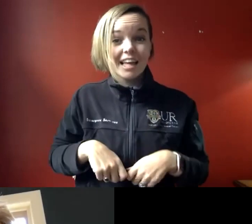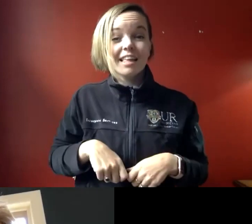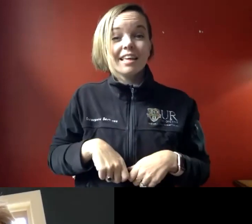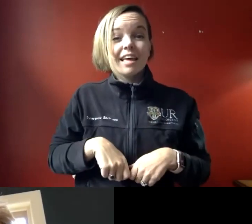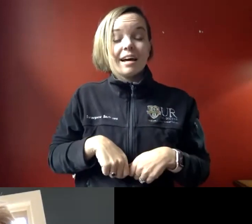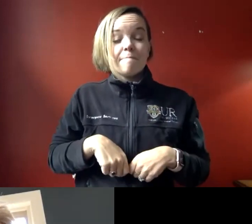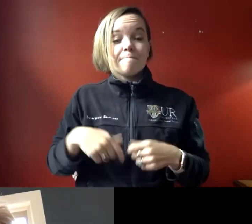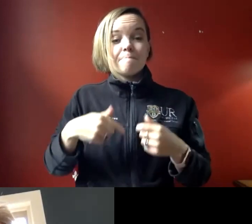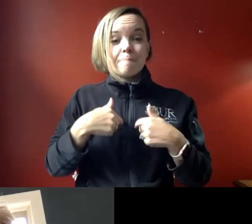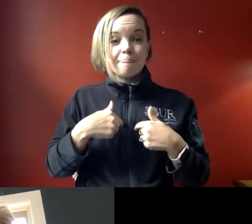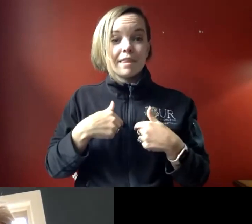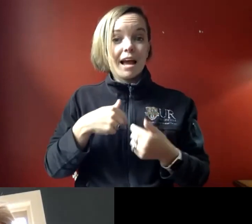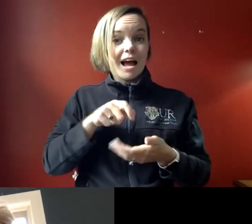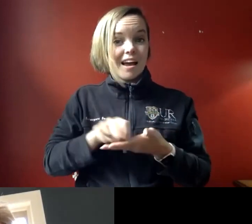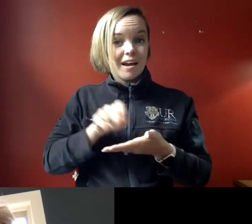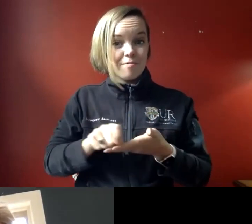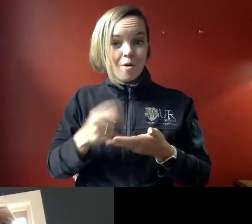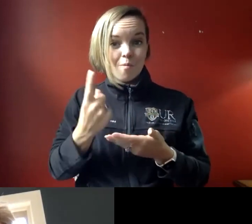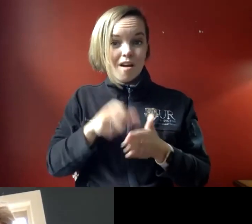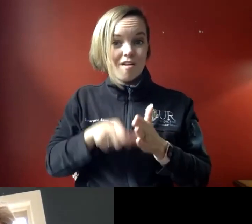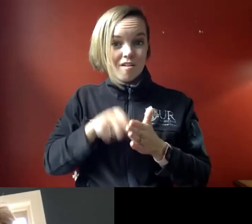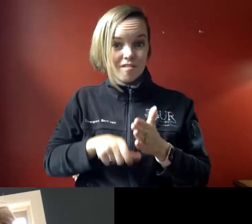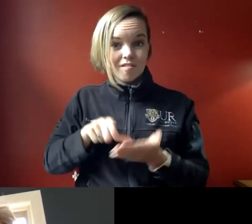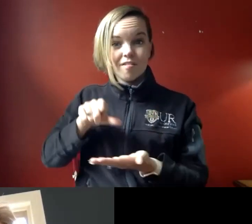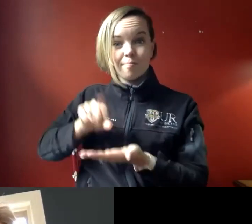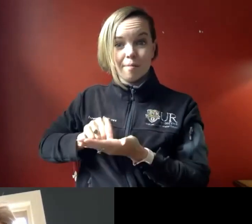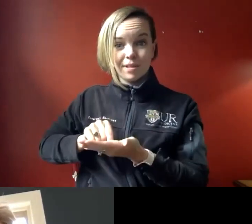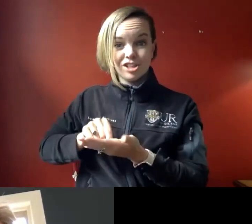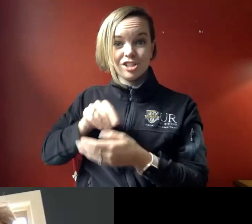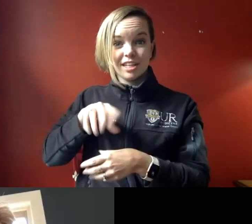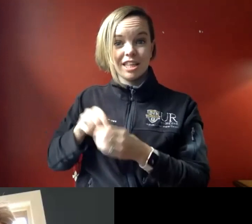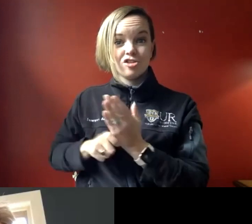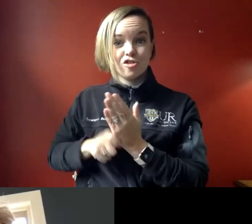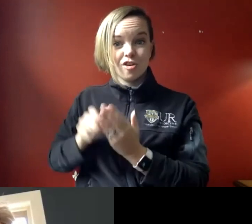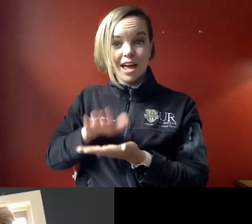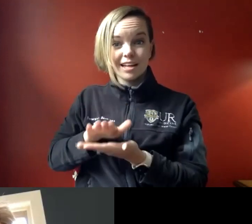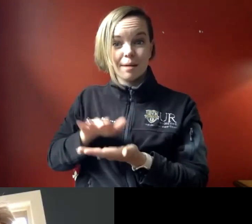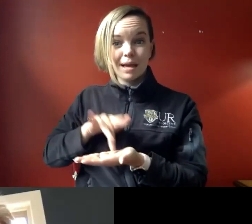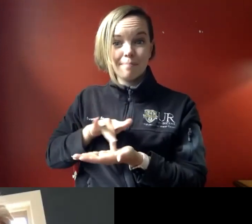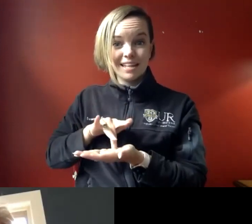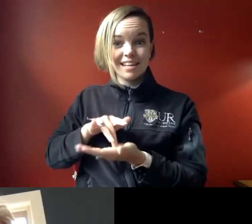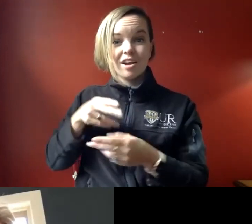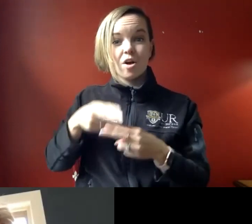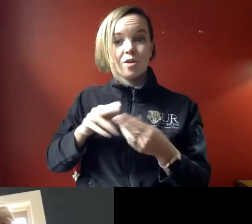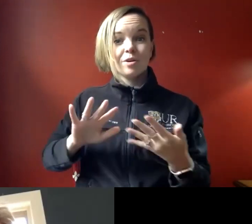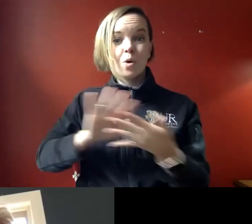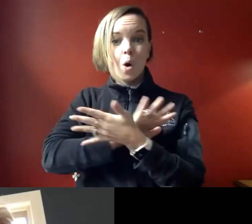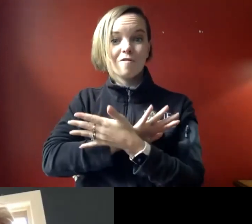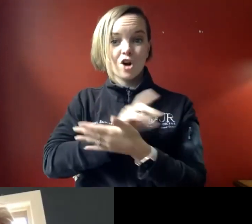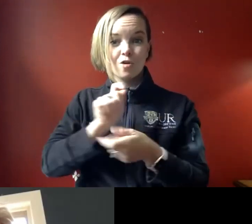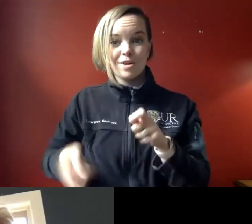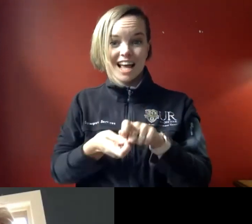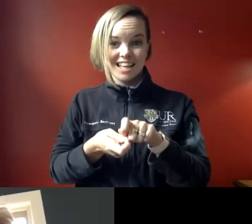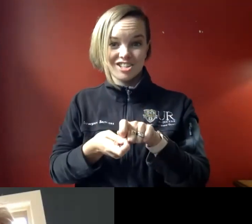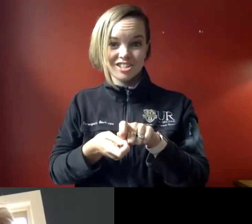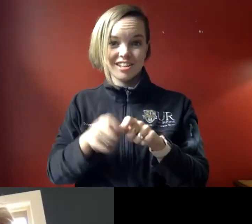I wrote an article, it was published in Academic Medicine, about covert retaliation, because that's what